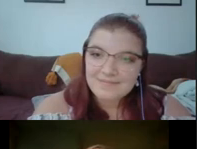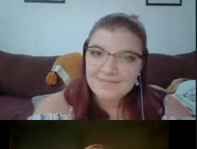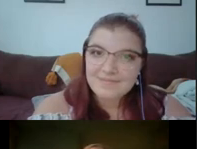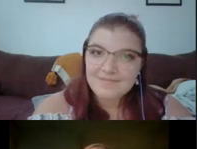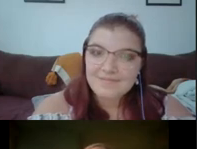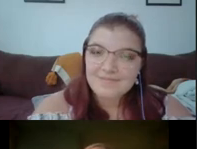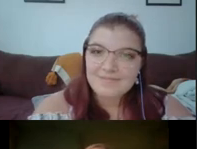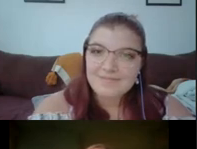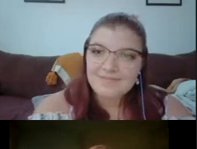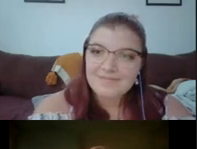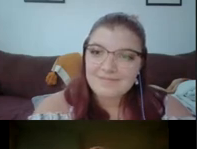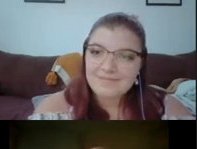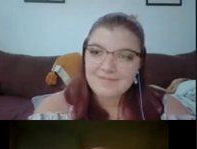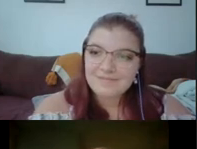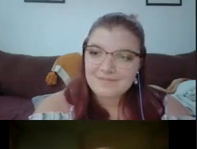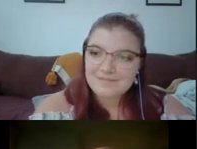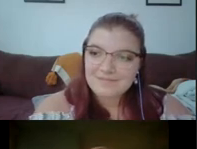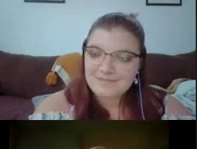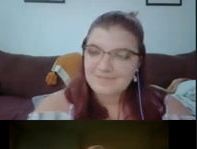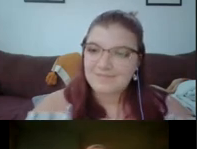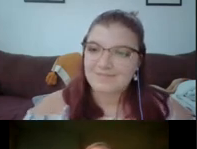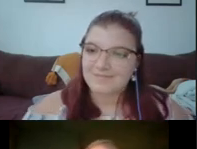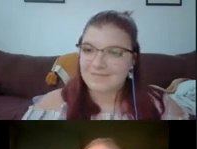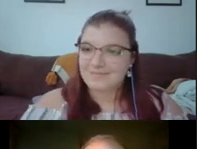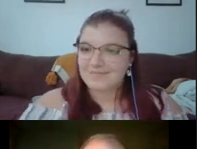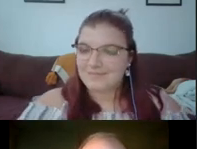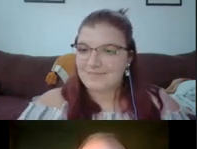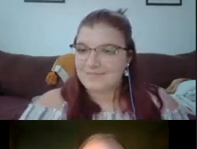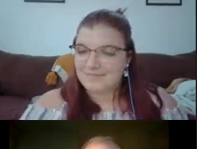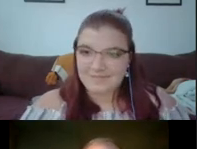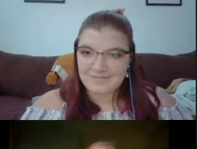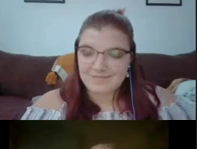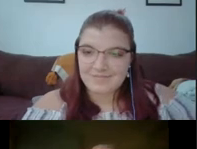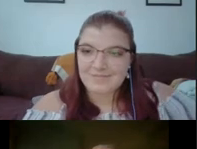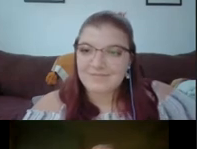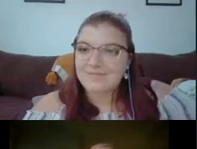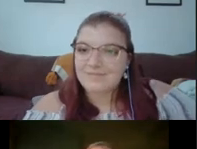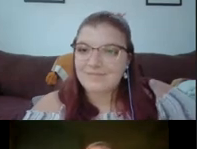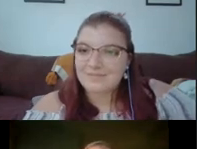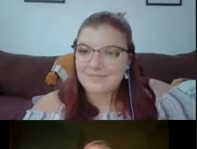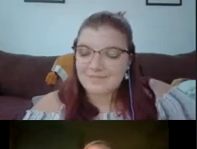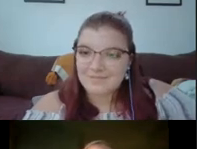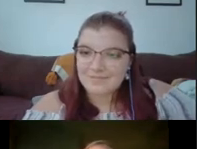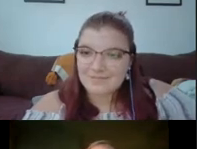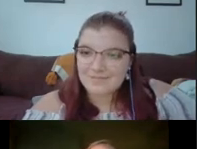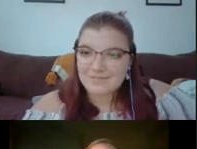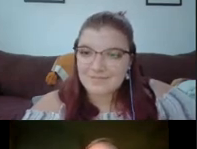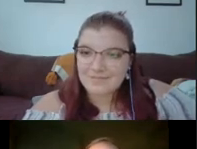become teachers could practice, and it also functioned as a public school